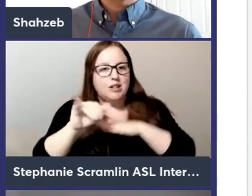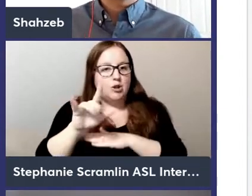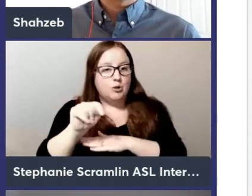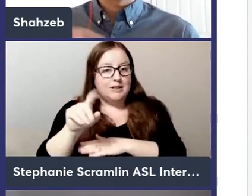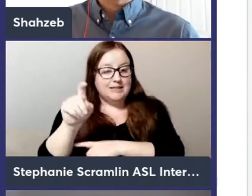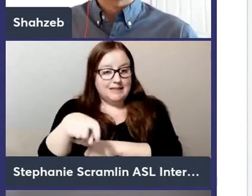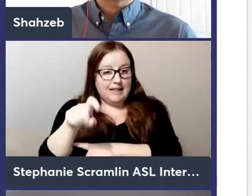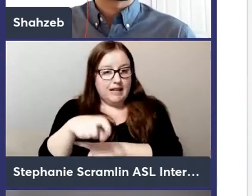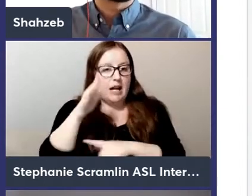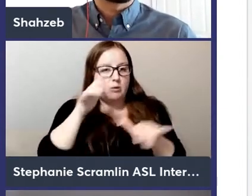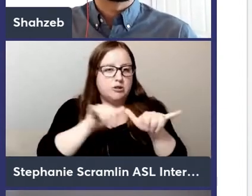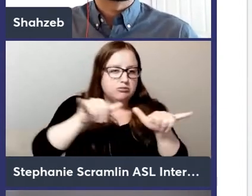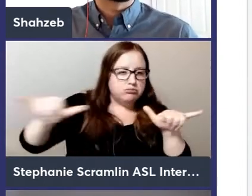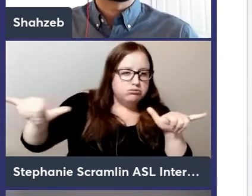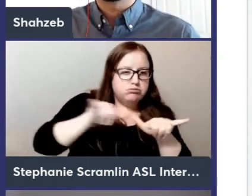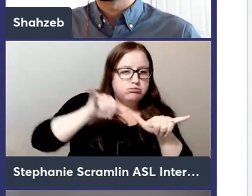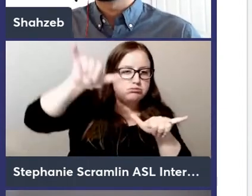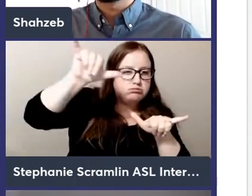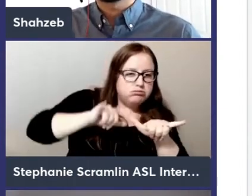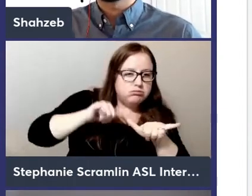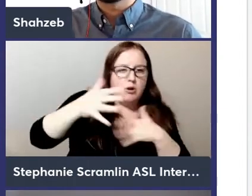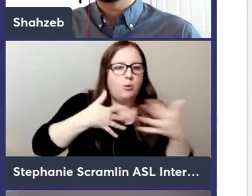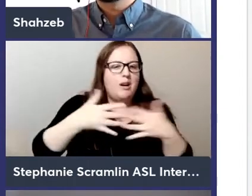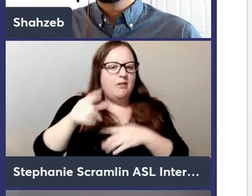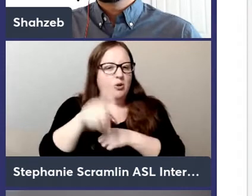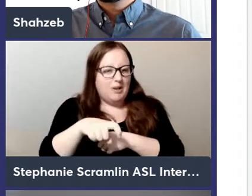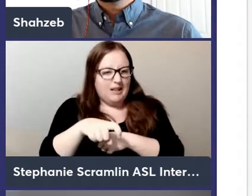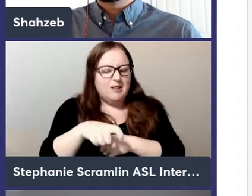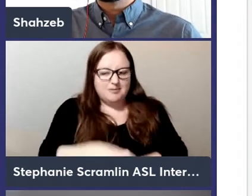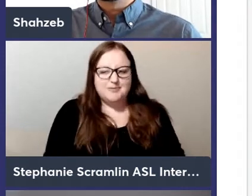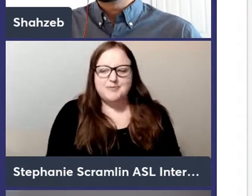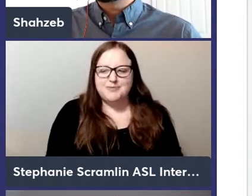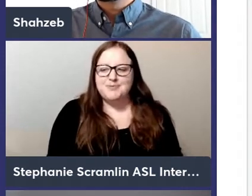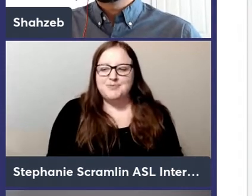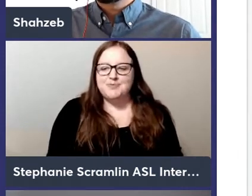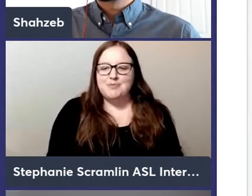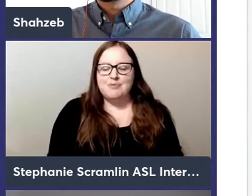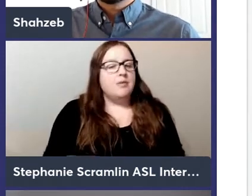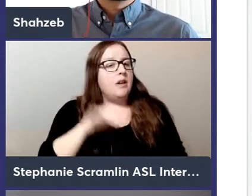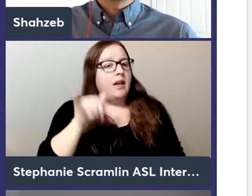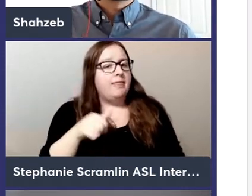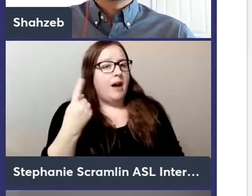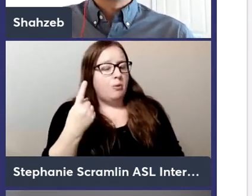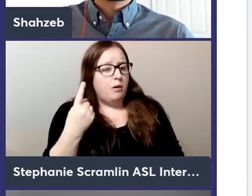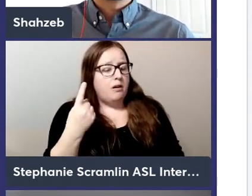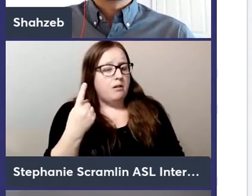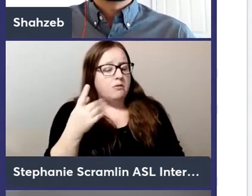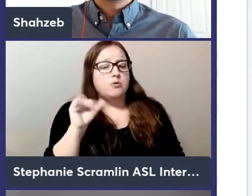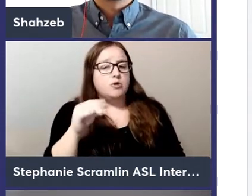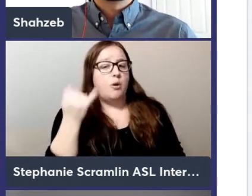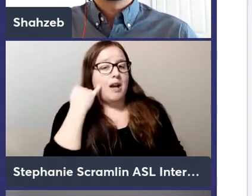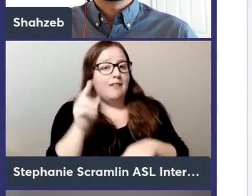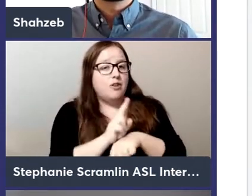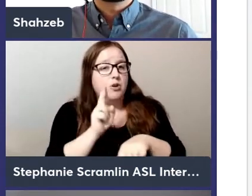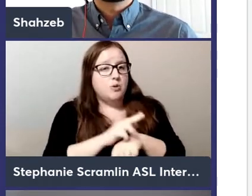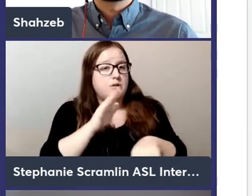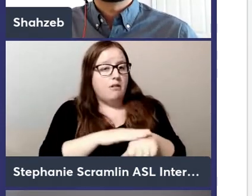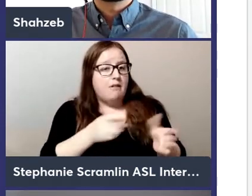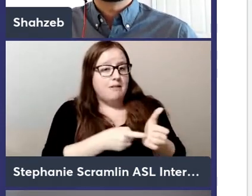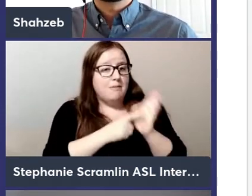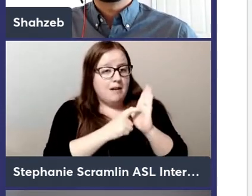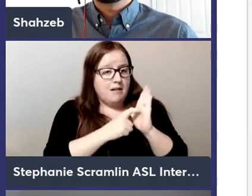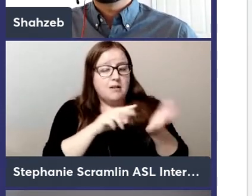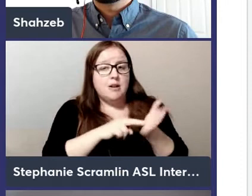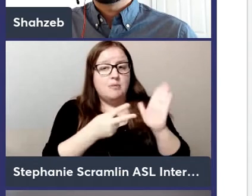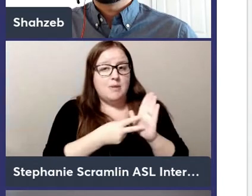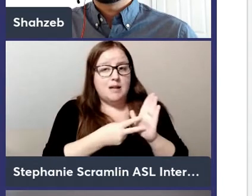just scale up and down based on however much traffic it's seeing. And that was the one that so if you were to use on demand, that's where you said